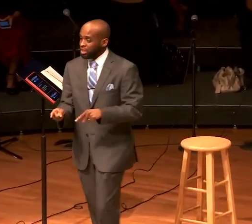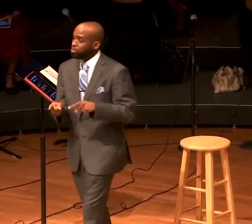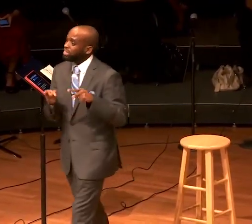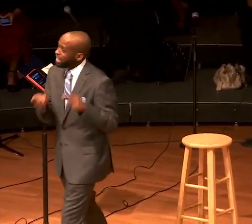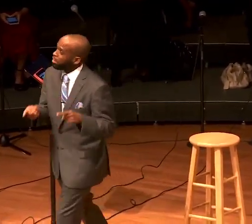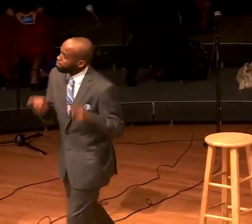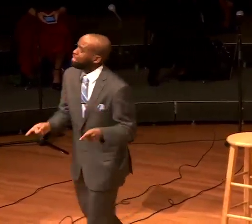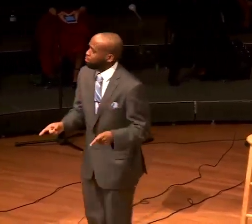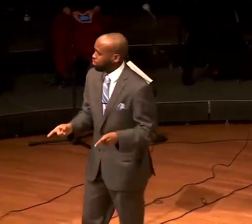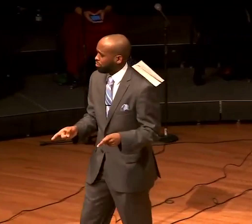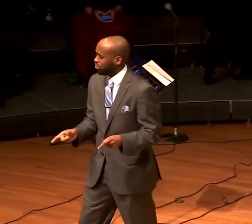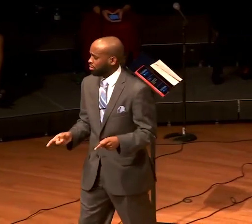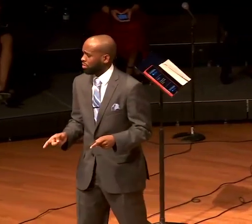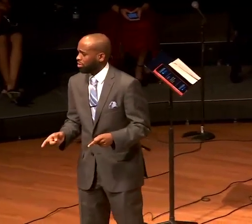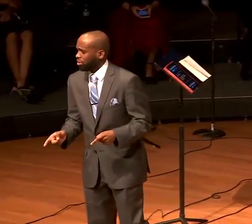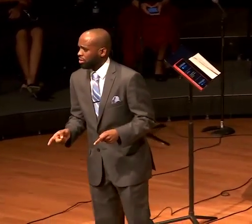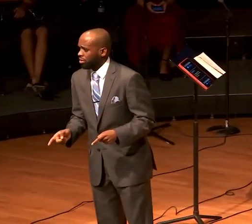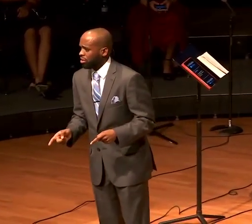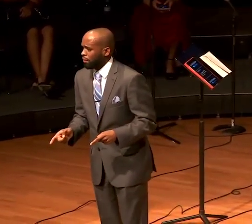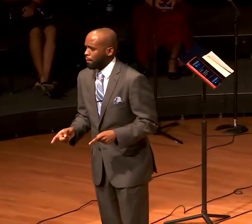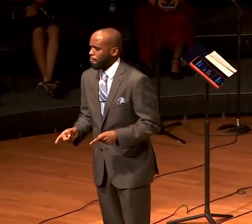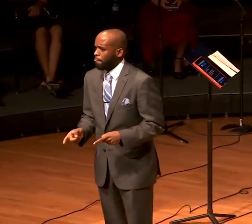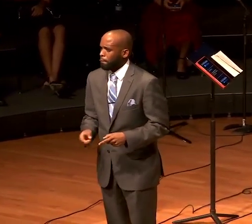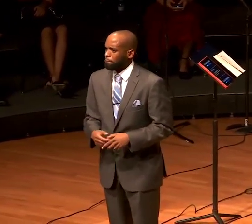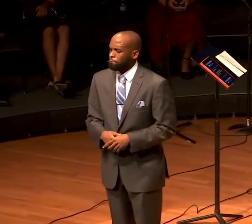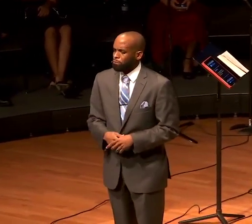time chilling with dead people.